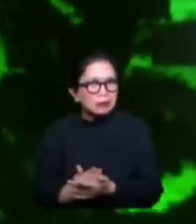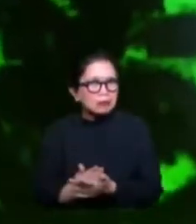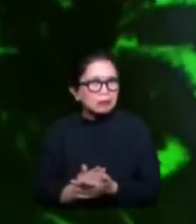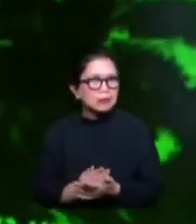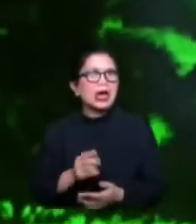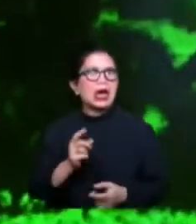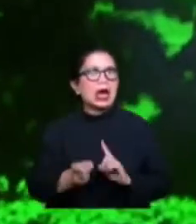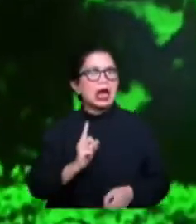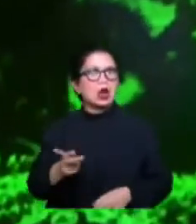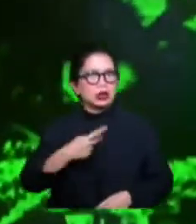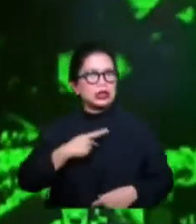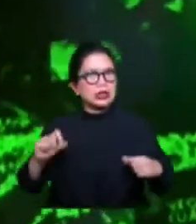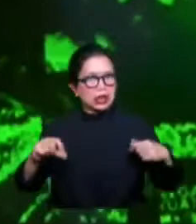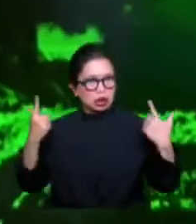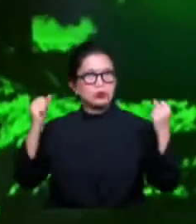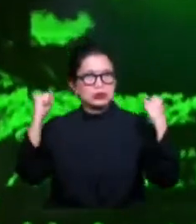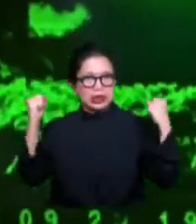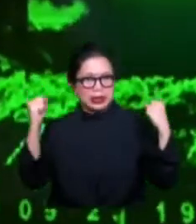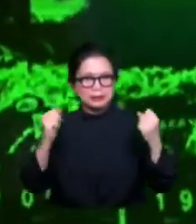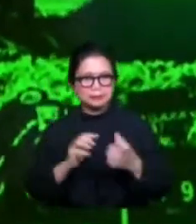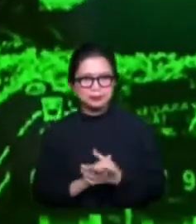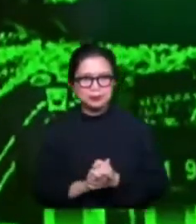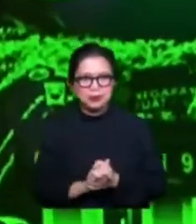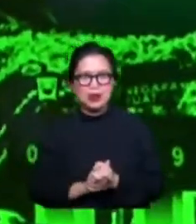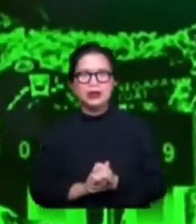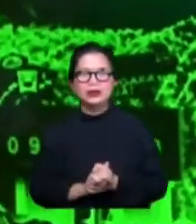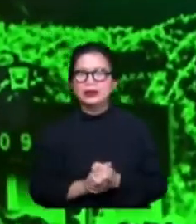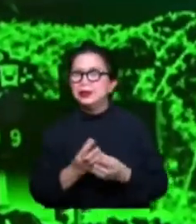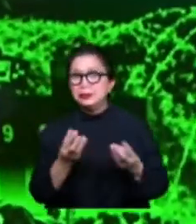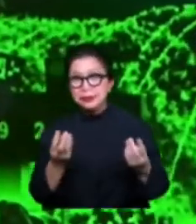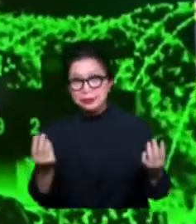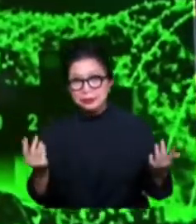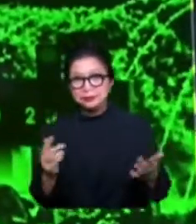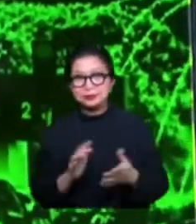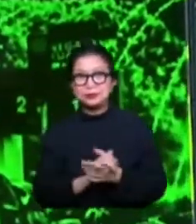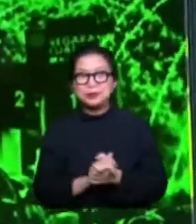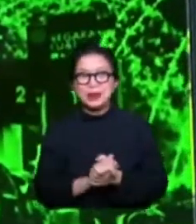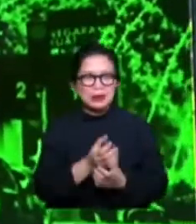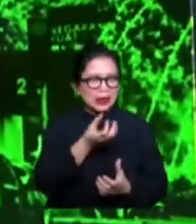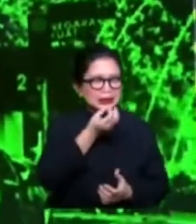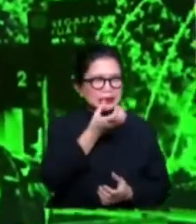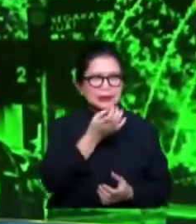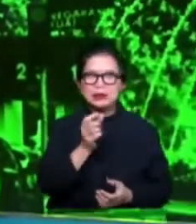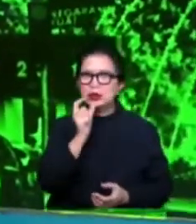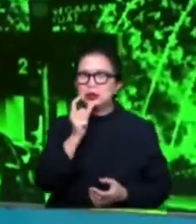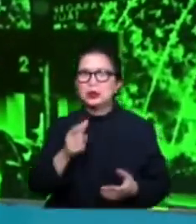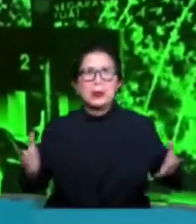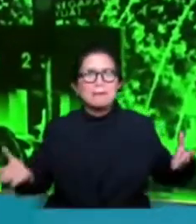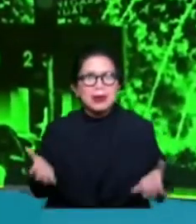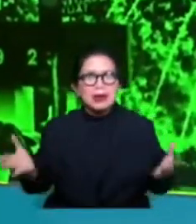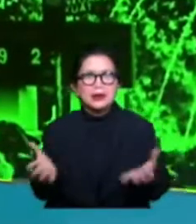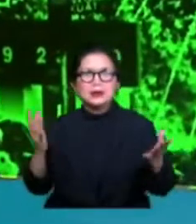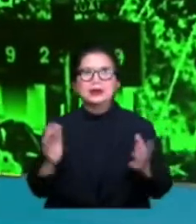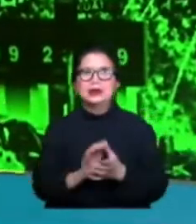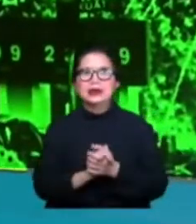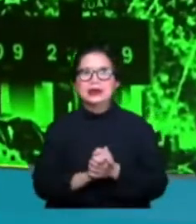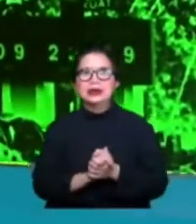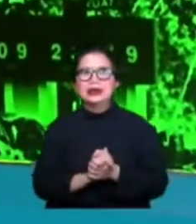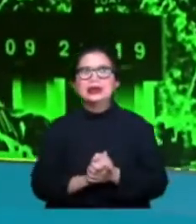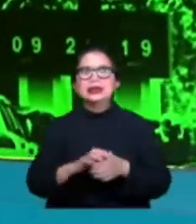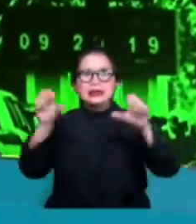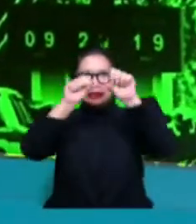Yeah, that was several types and also tips to build how to build a more resilient city. And ladies and gentlemen, to